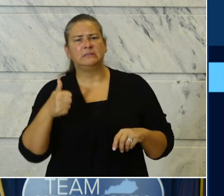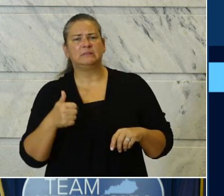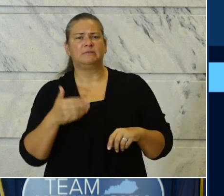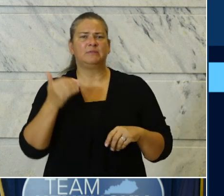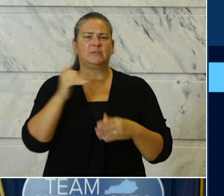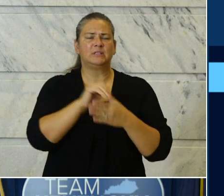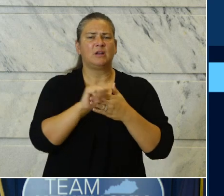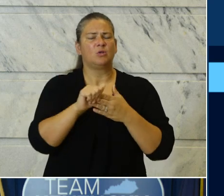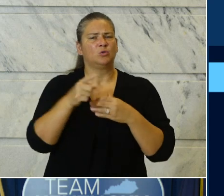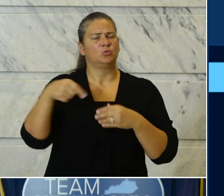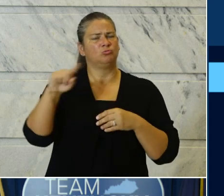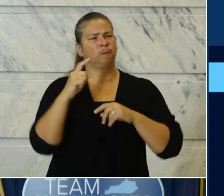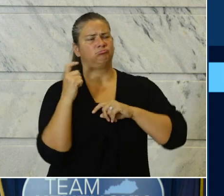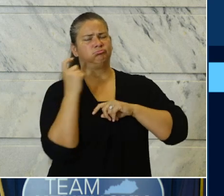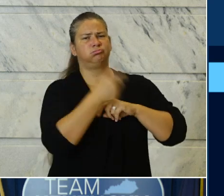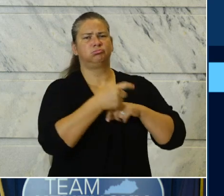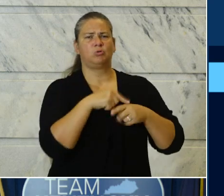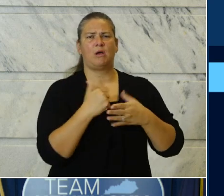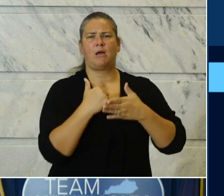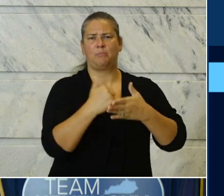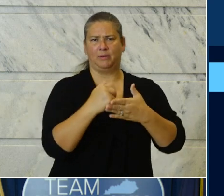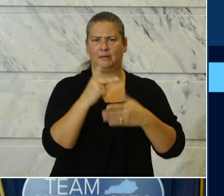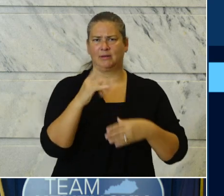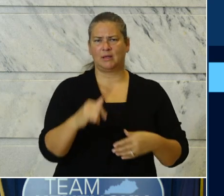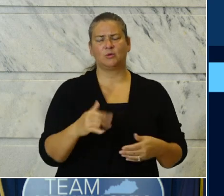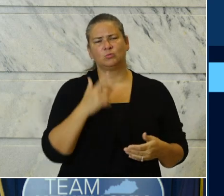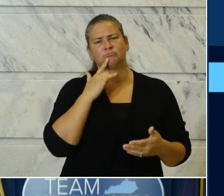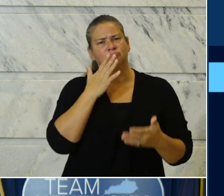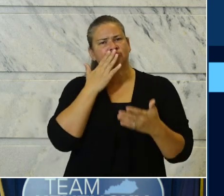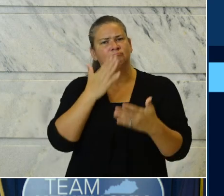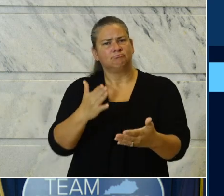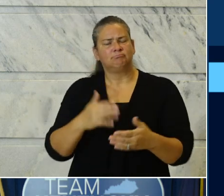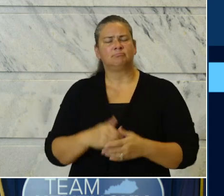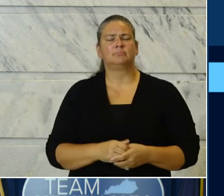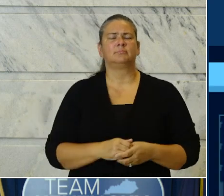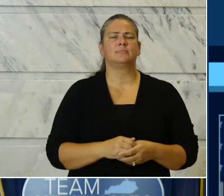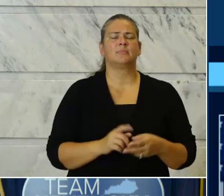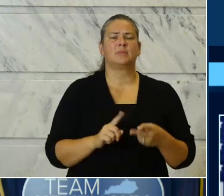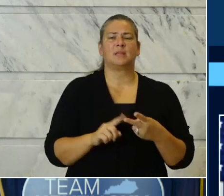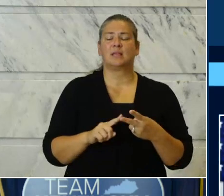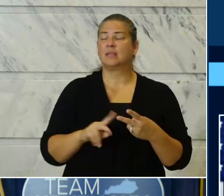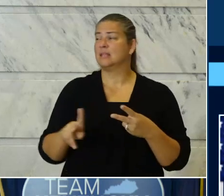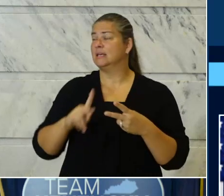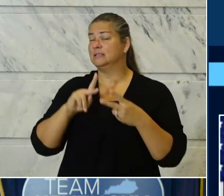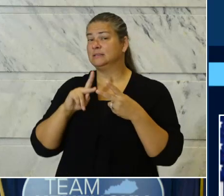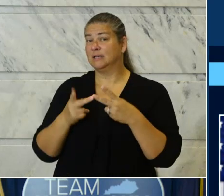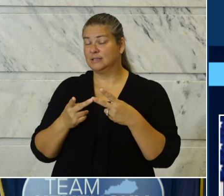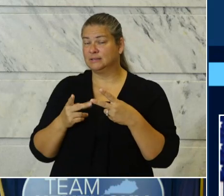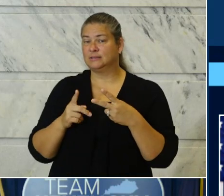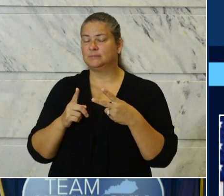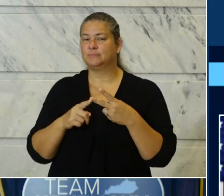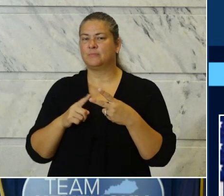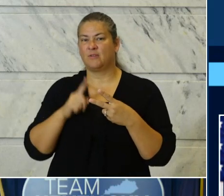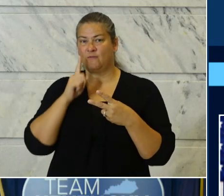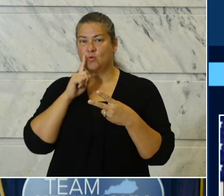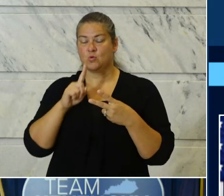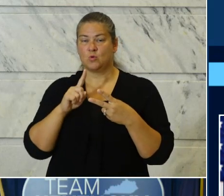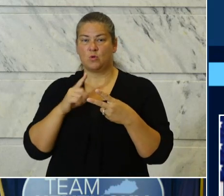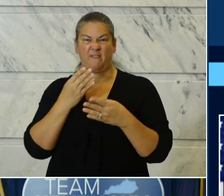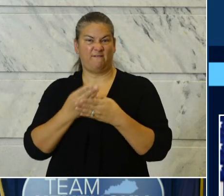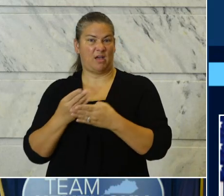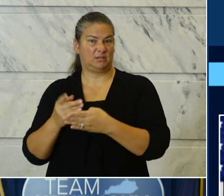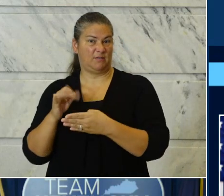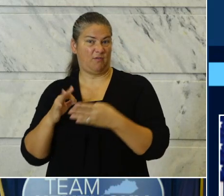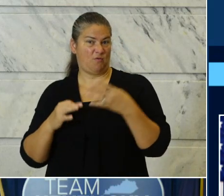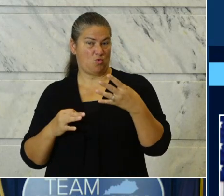Kentuckians. Okay, the second of the Fast Four is our general